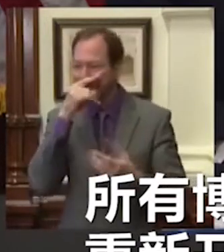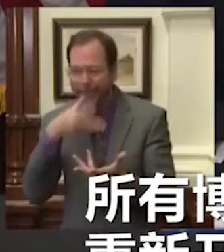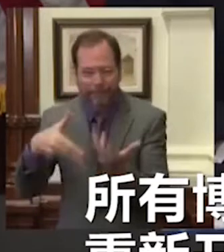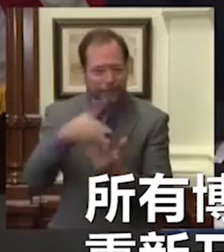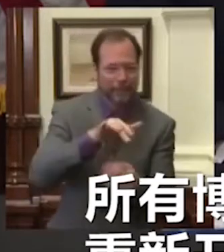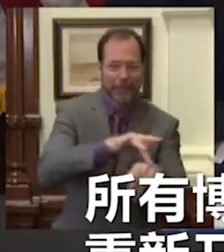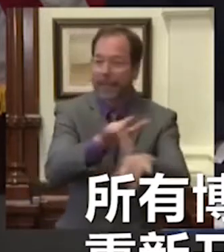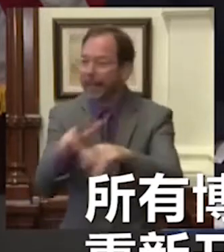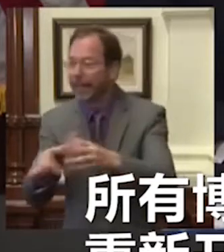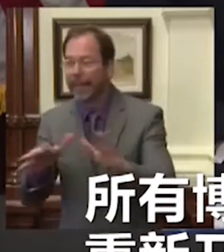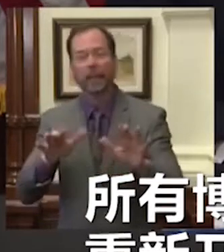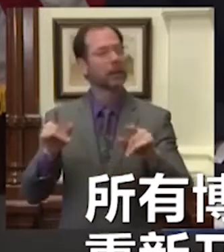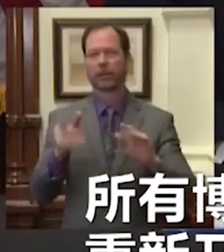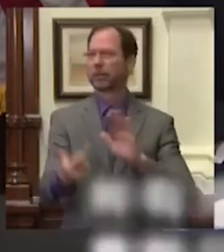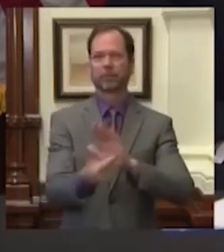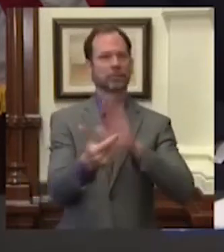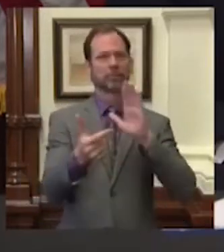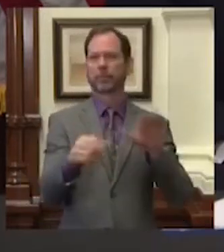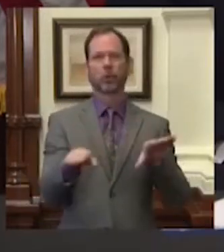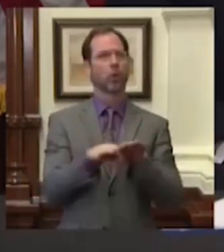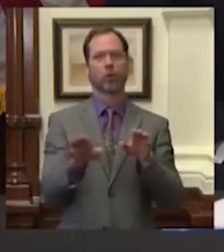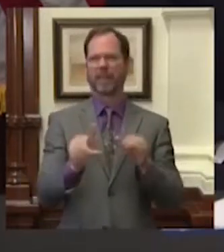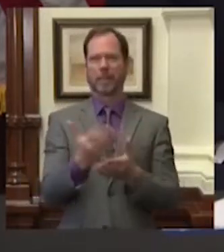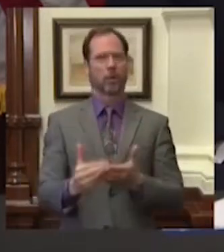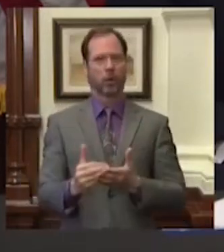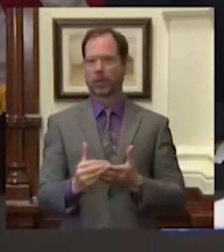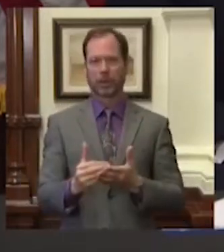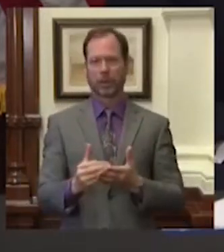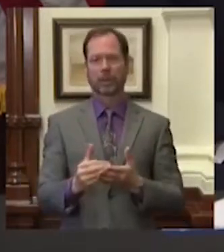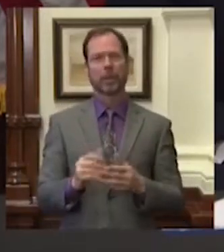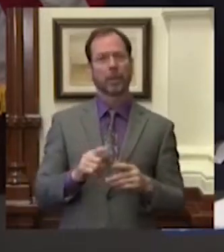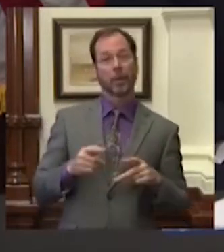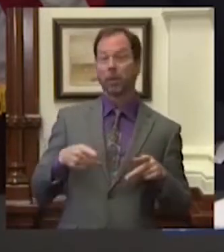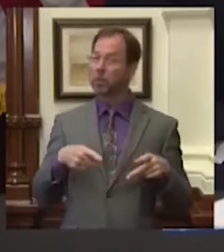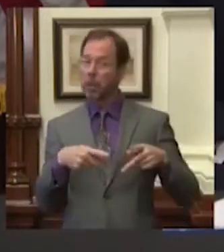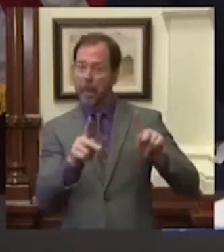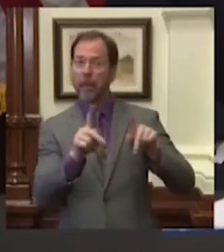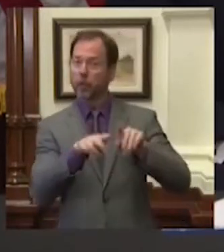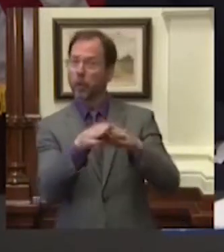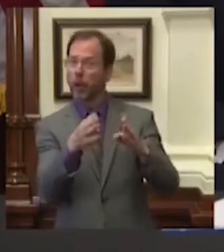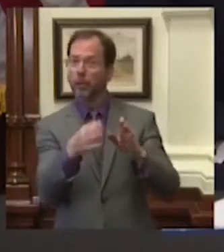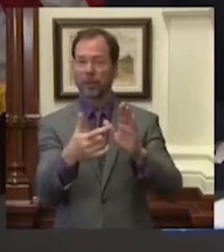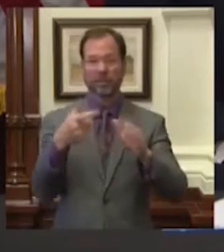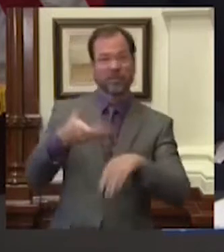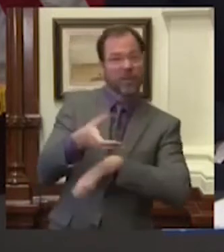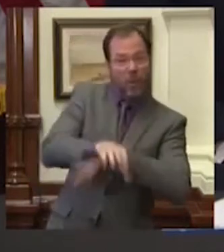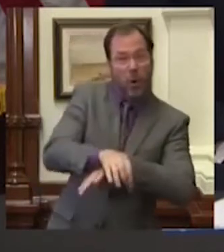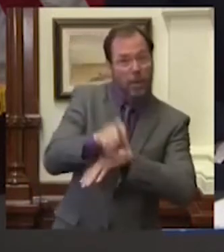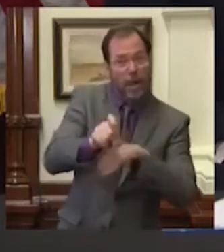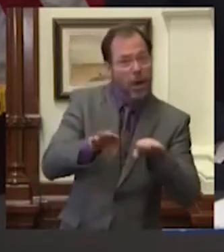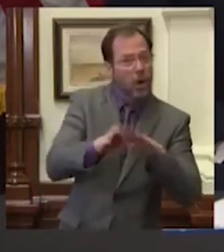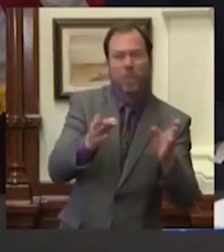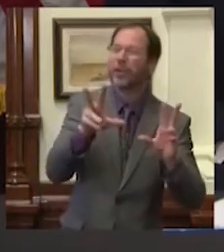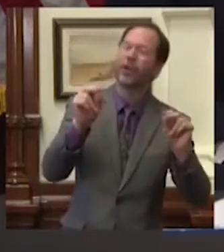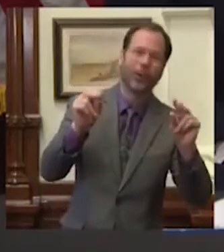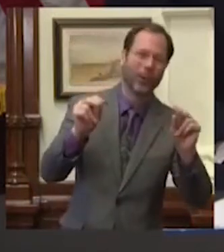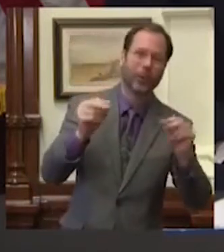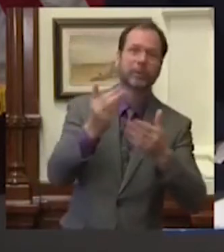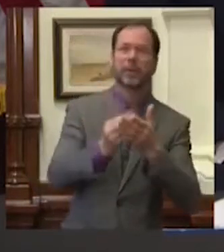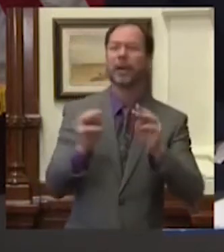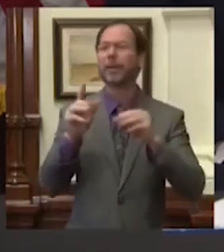again, this is permission to open, not a requirement. Some libraries and museums